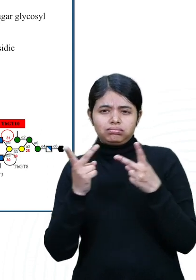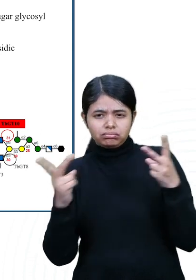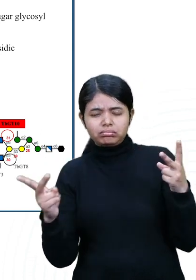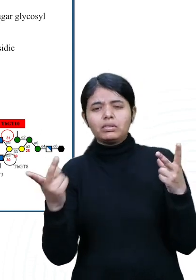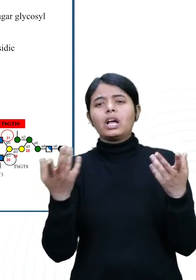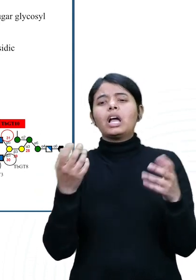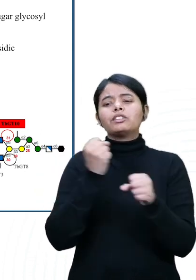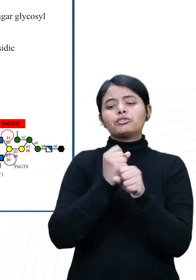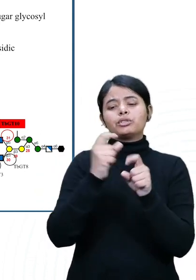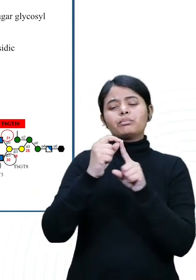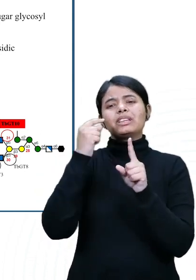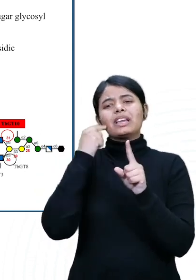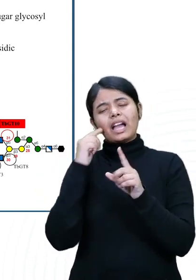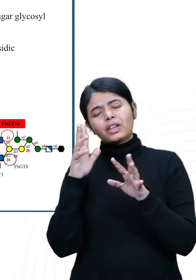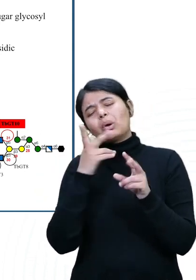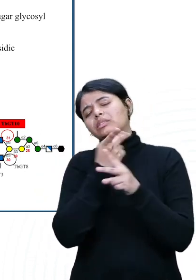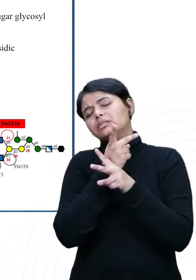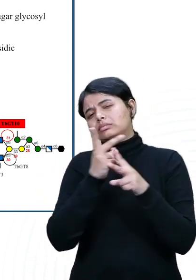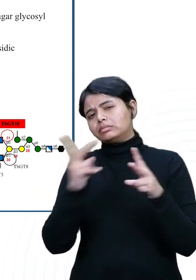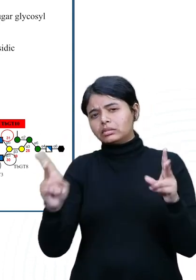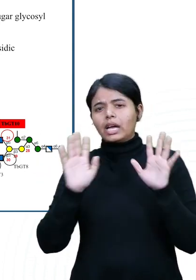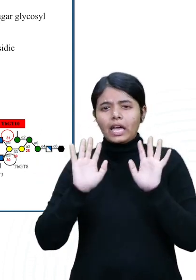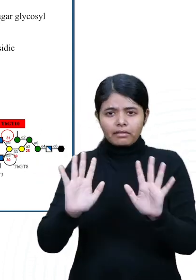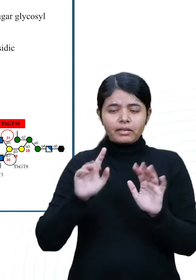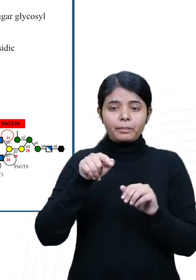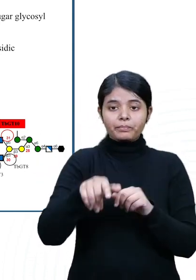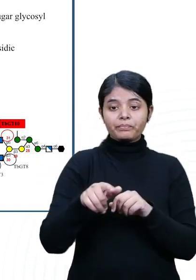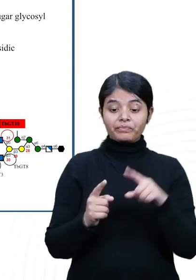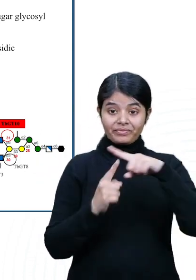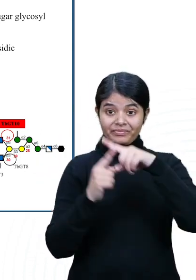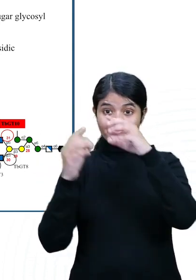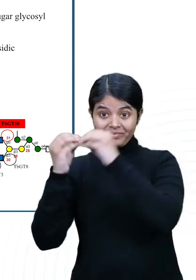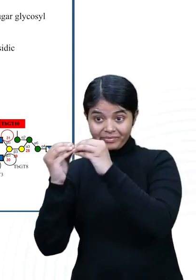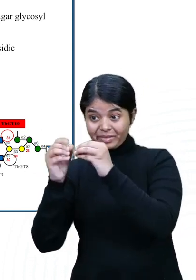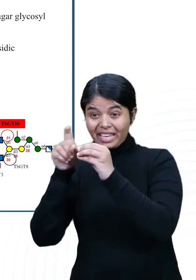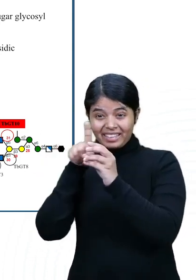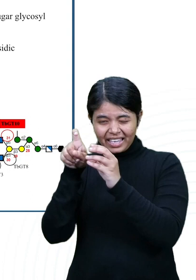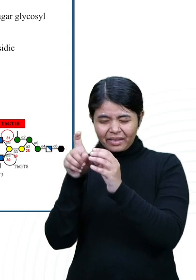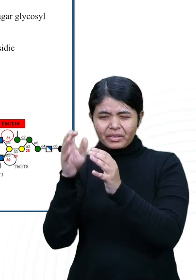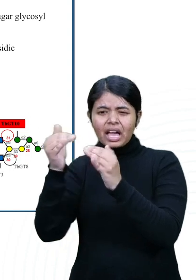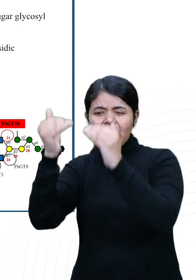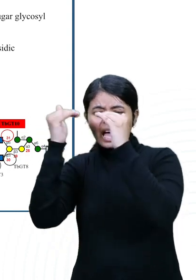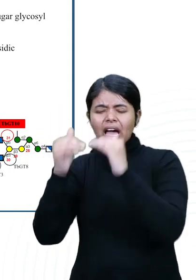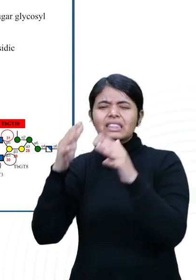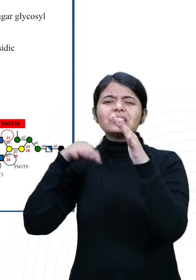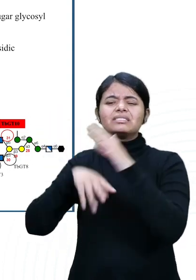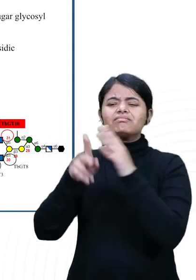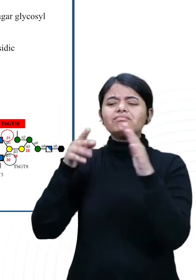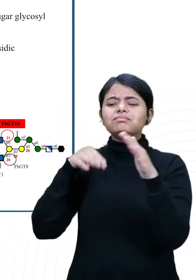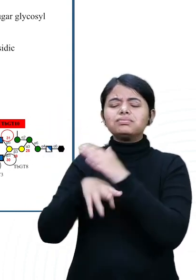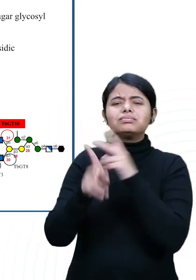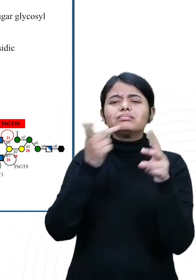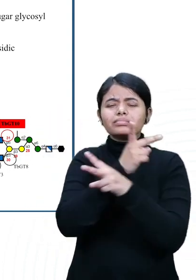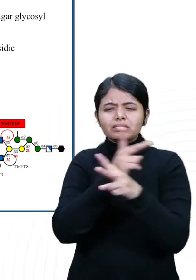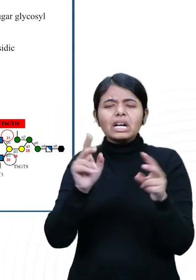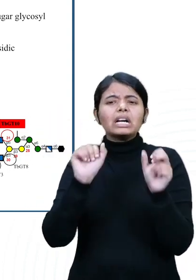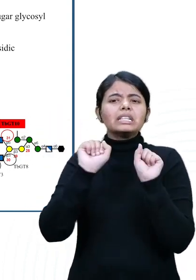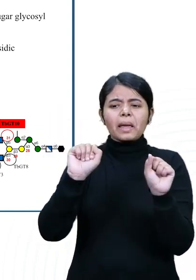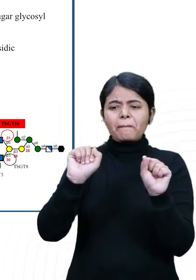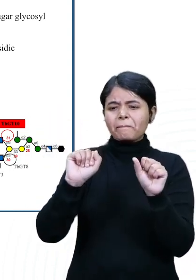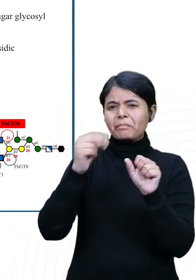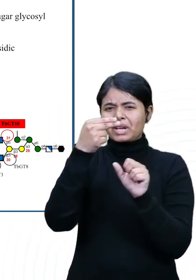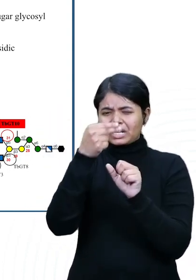activated nucleotide sugar donor. In Trypanosoma brucei, there are around 38 unique glycosyl transferases that are